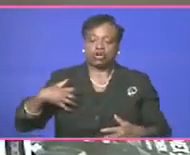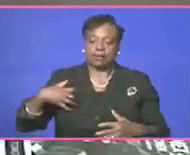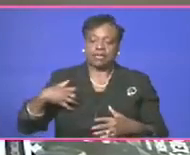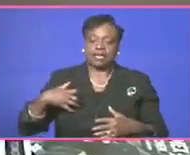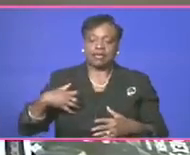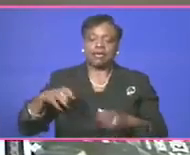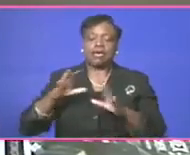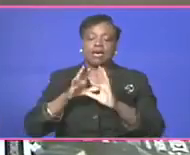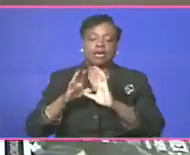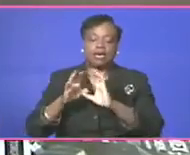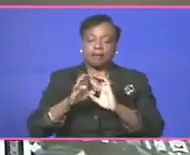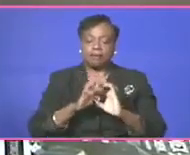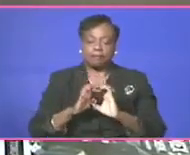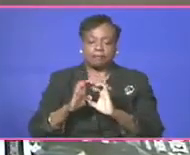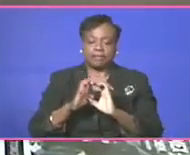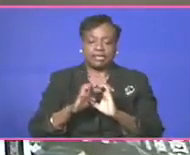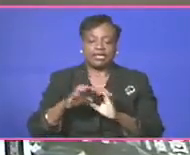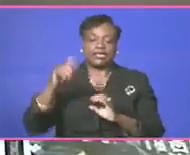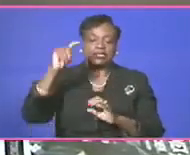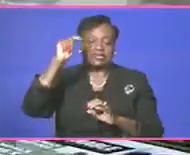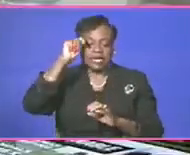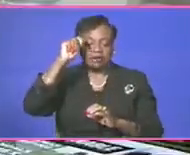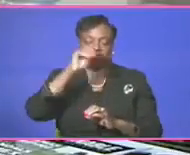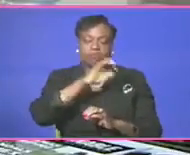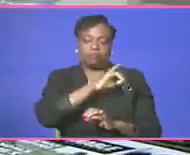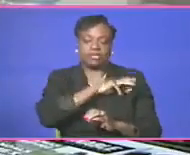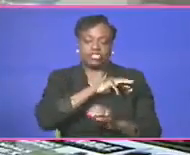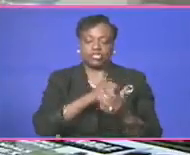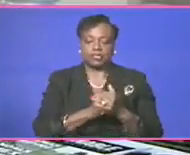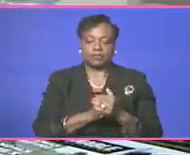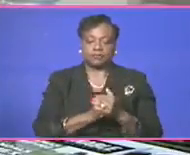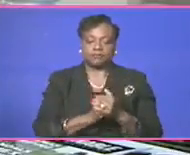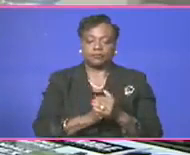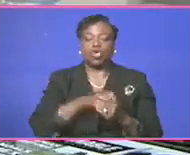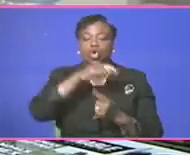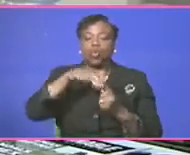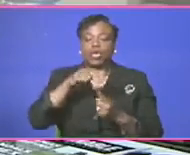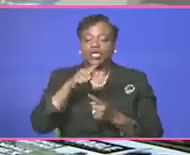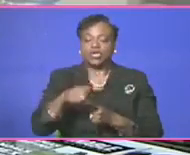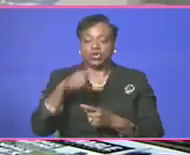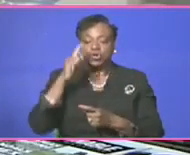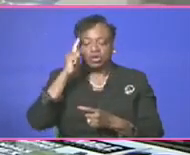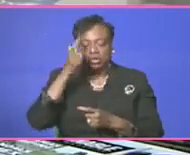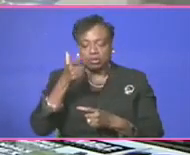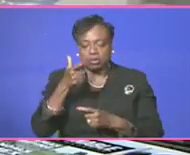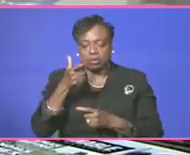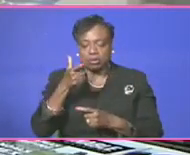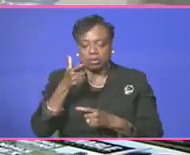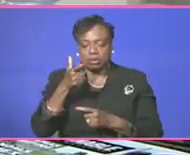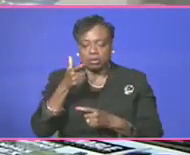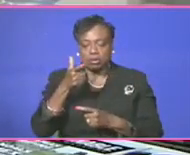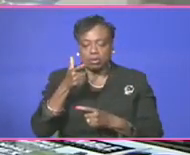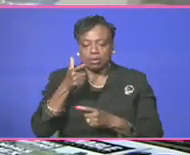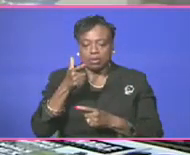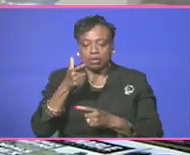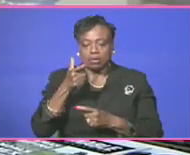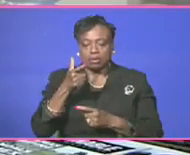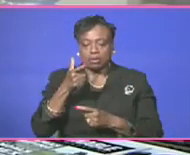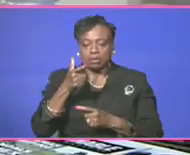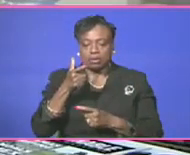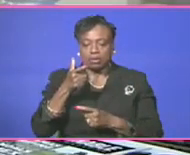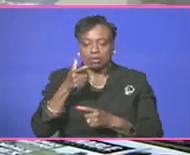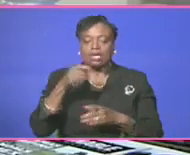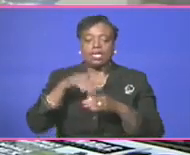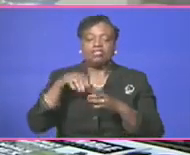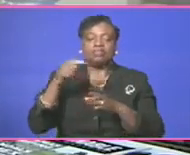Mitchell attributes the recognition to their online presence. Well, when you look at putting stuff online, it definitely it moves you from just being in the